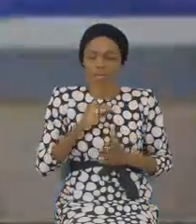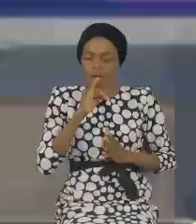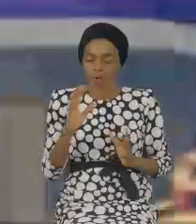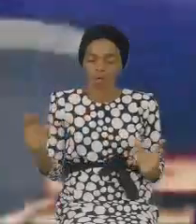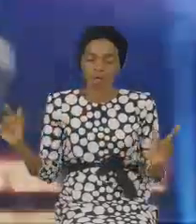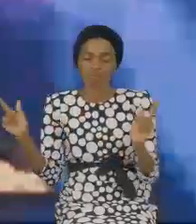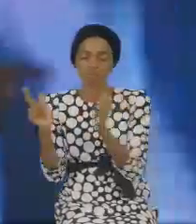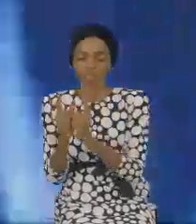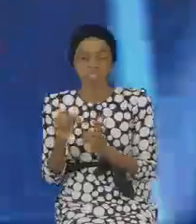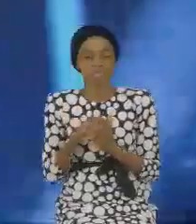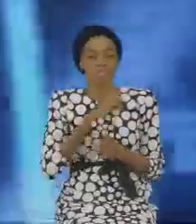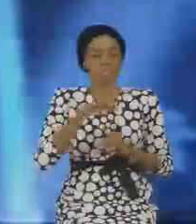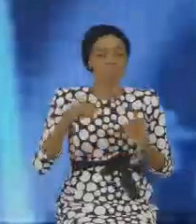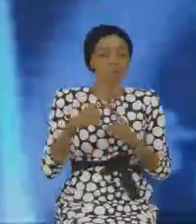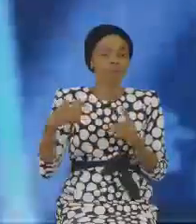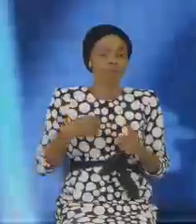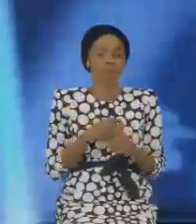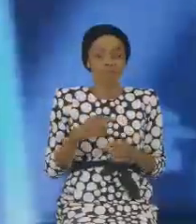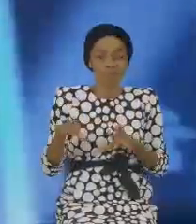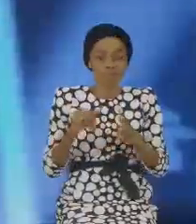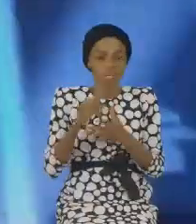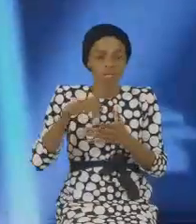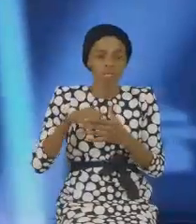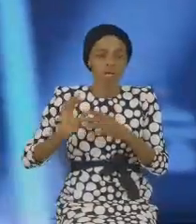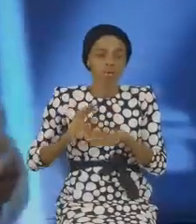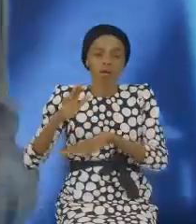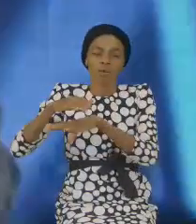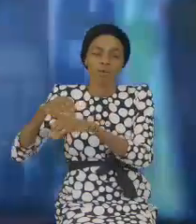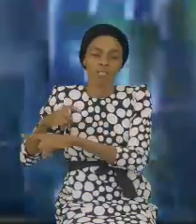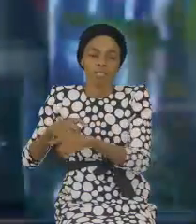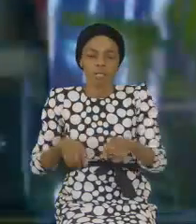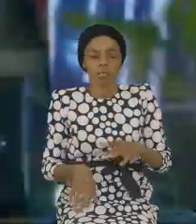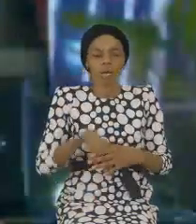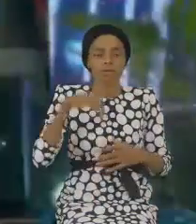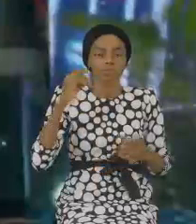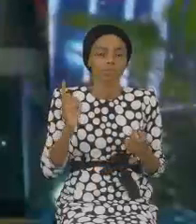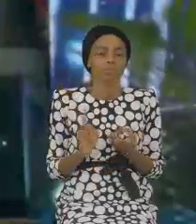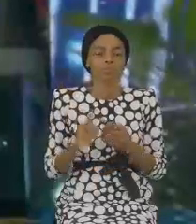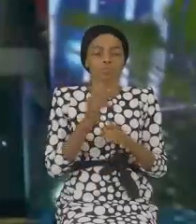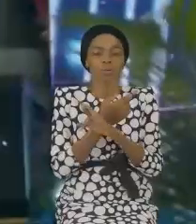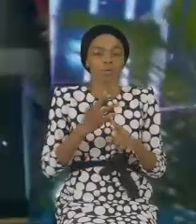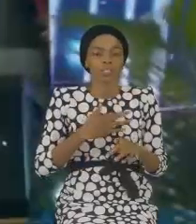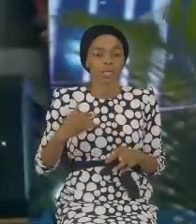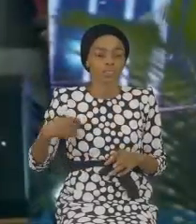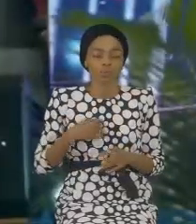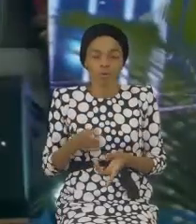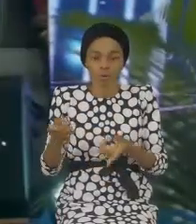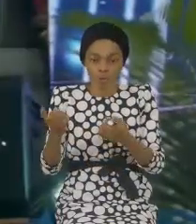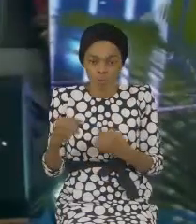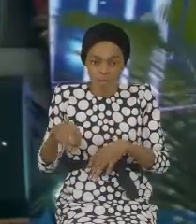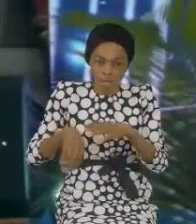do that in our calling them out to repentance, and they come out of that, that's